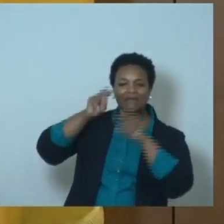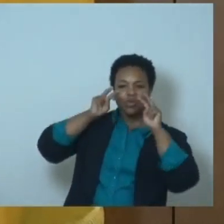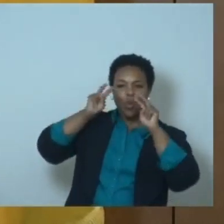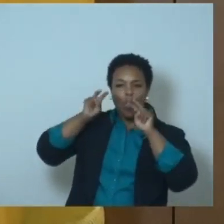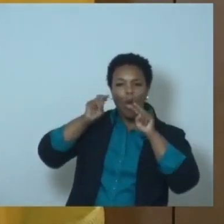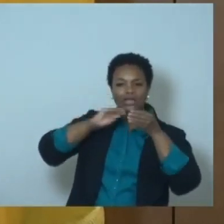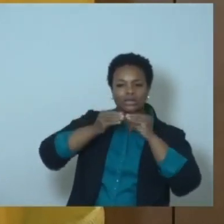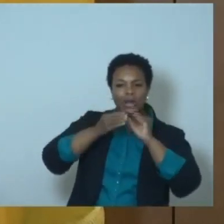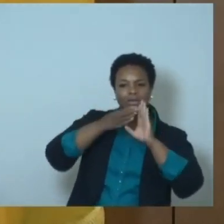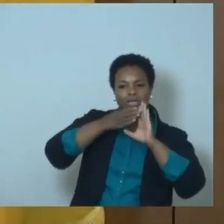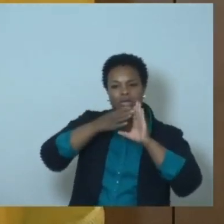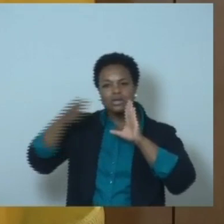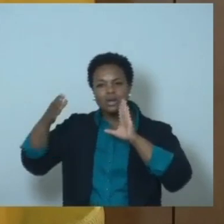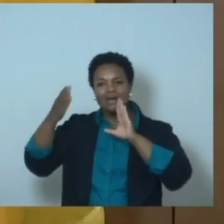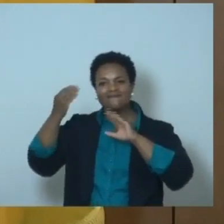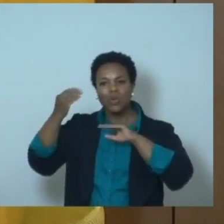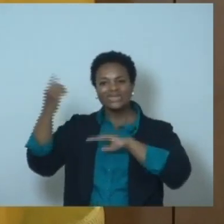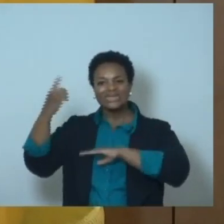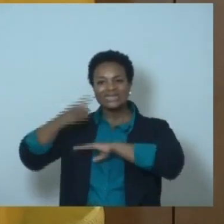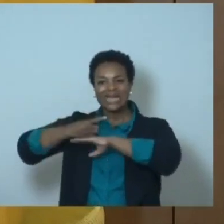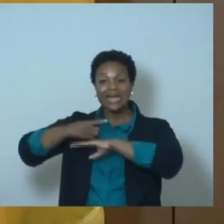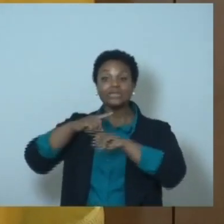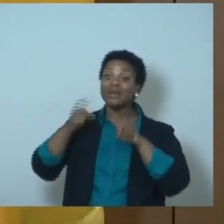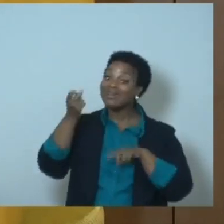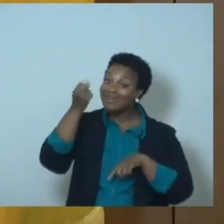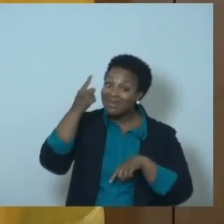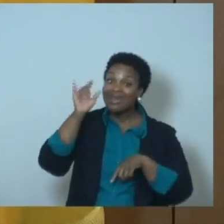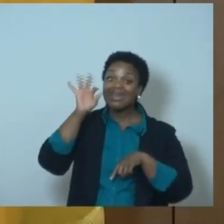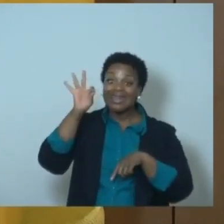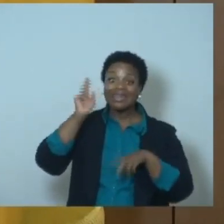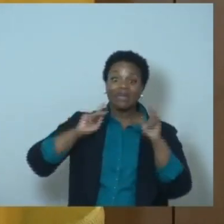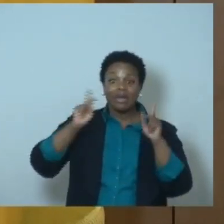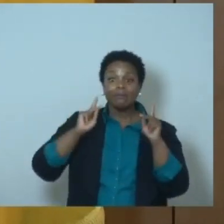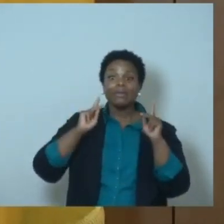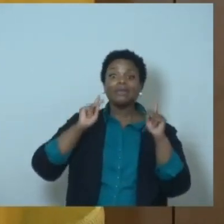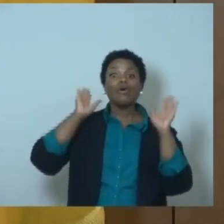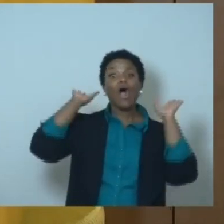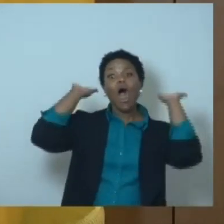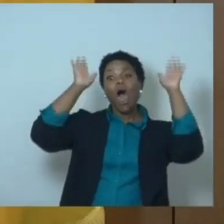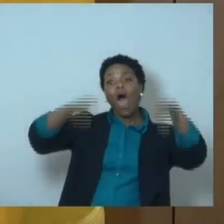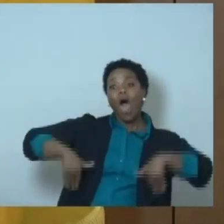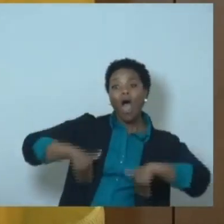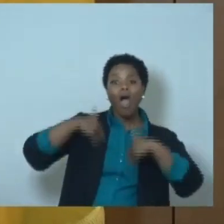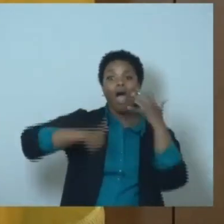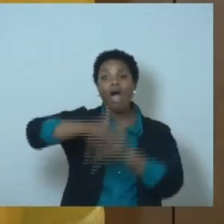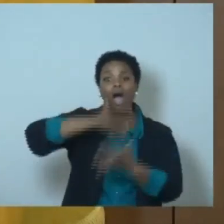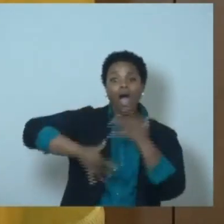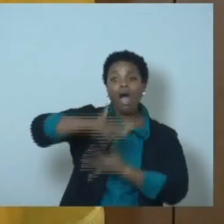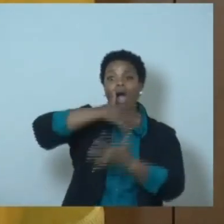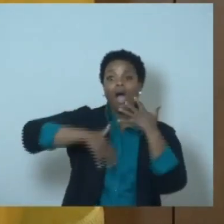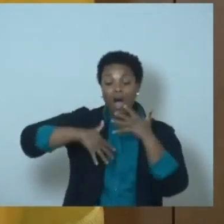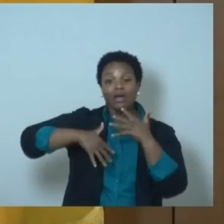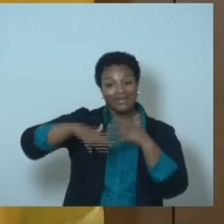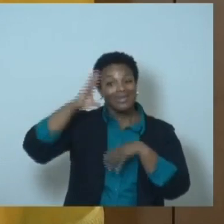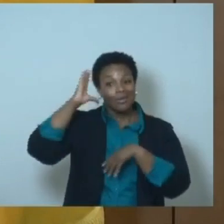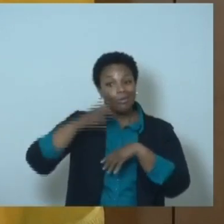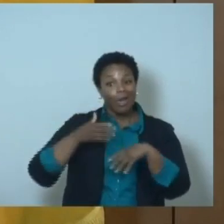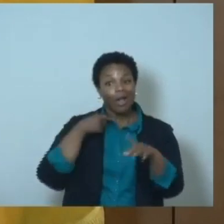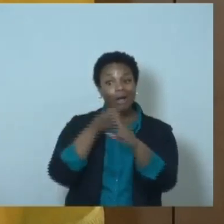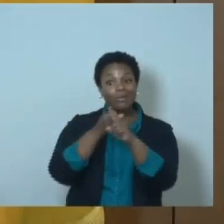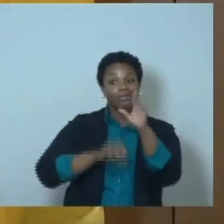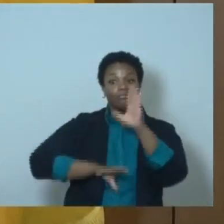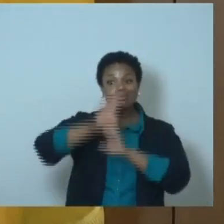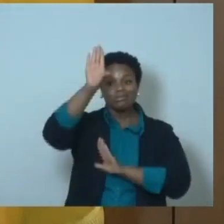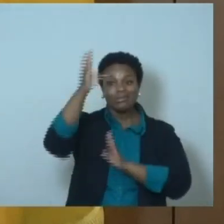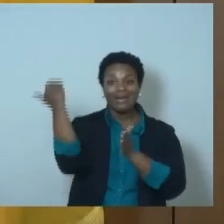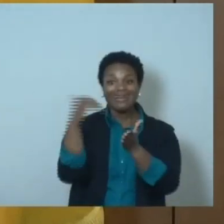right is exactly what creates more risk. And remember, in each of these communities where you've got the